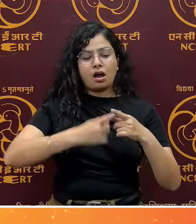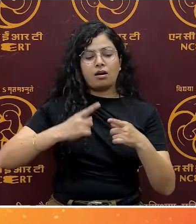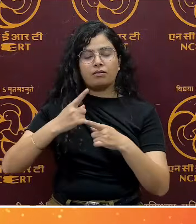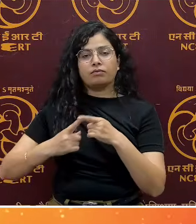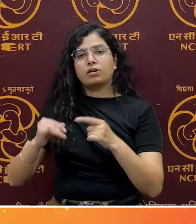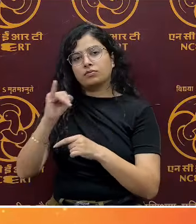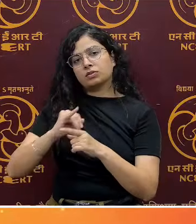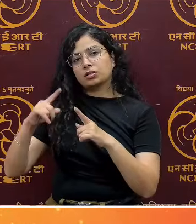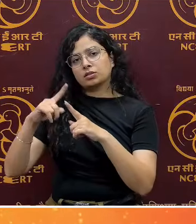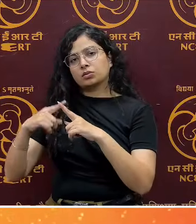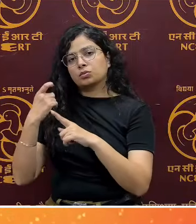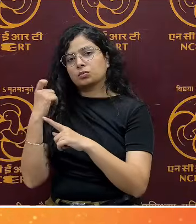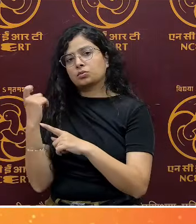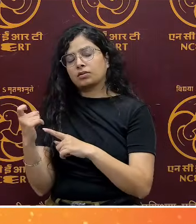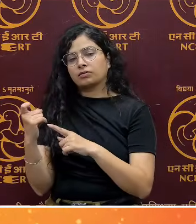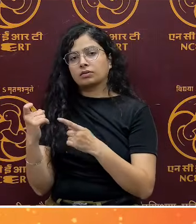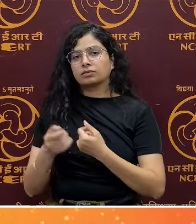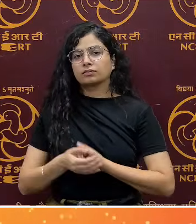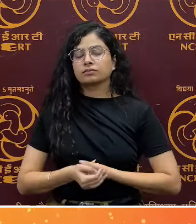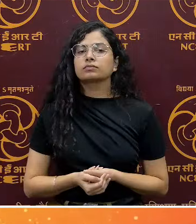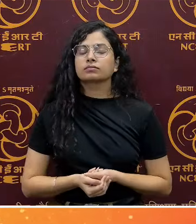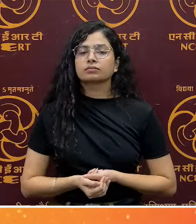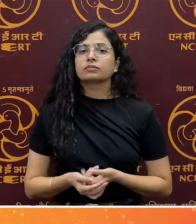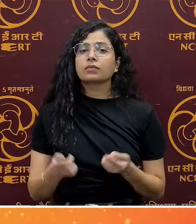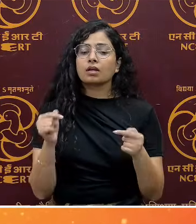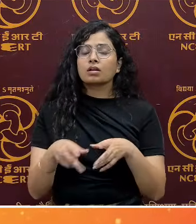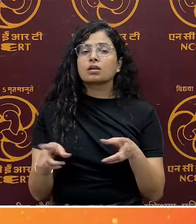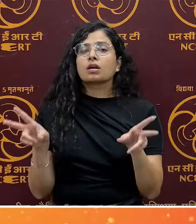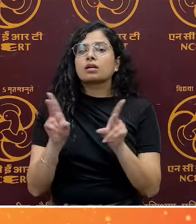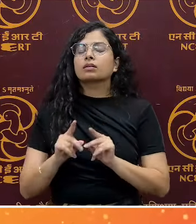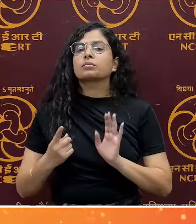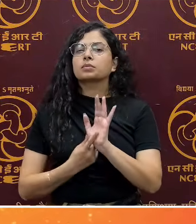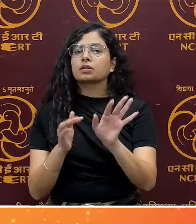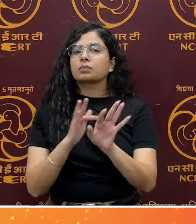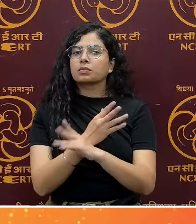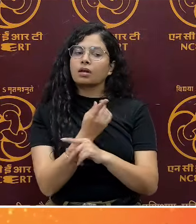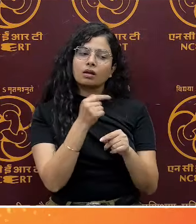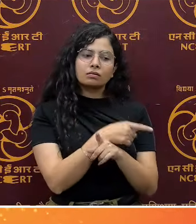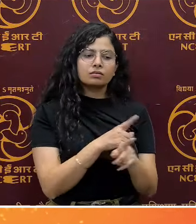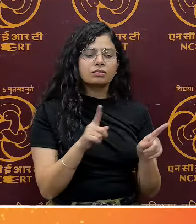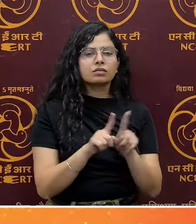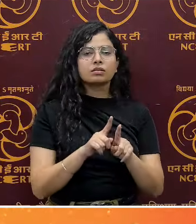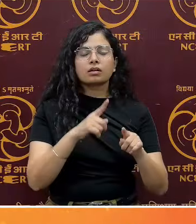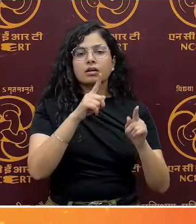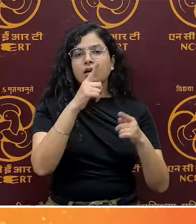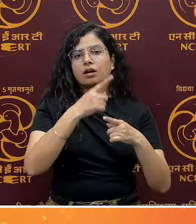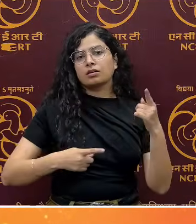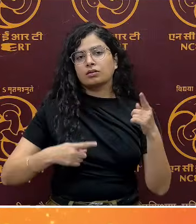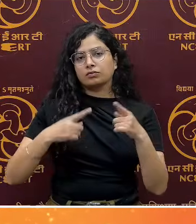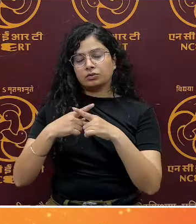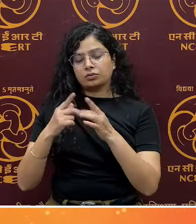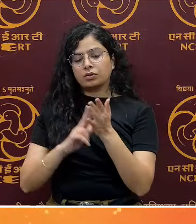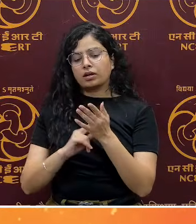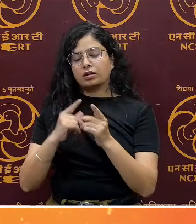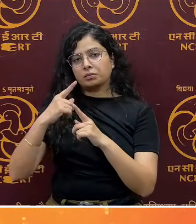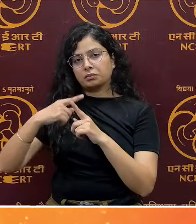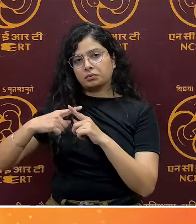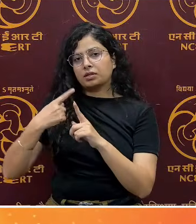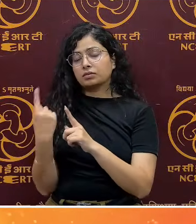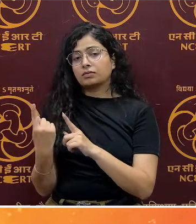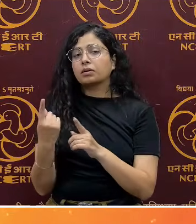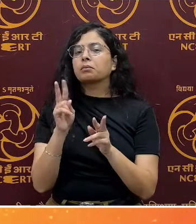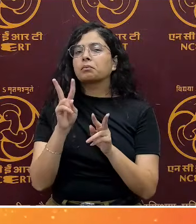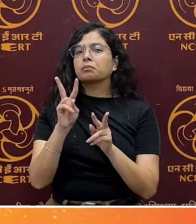means 6 into 6 plus 1. And 6 plus 1. And it again resembles this formula, half of n into n plus 1. For